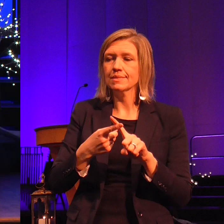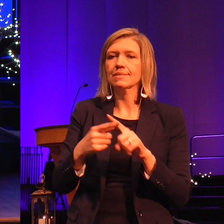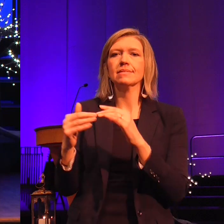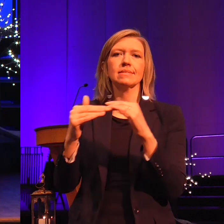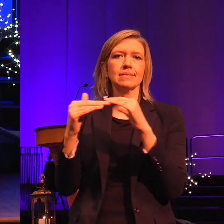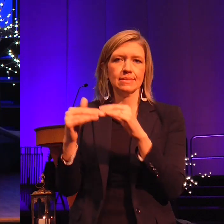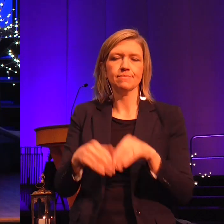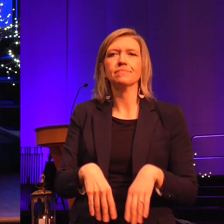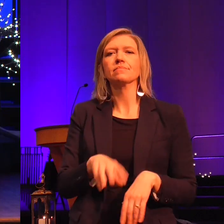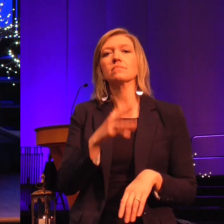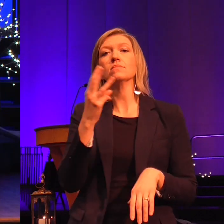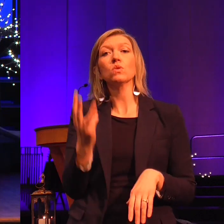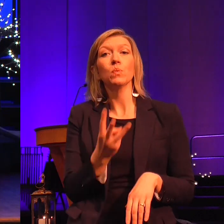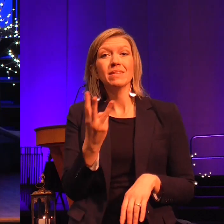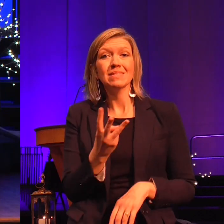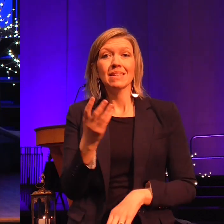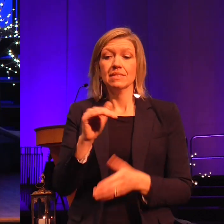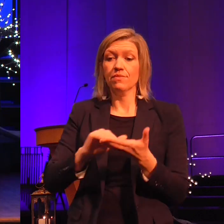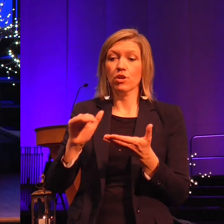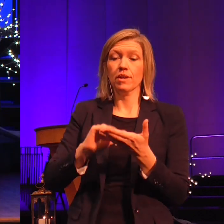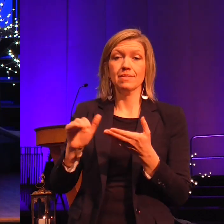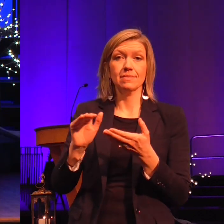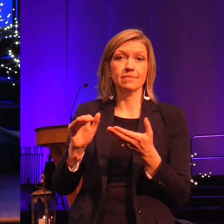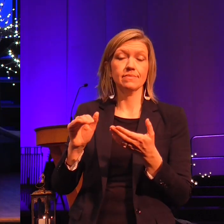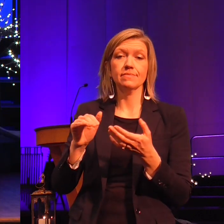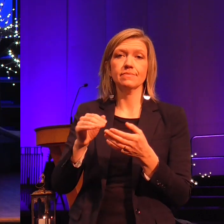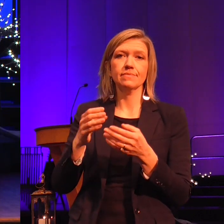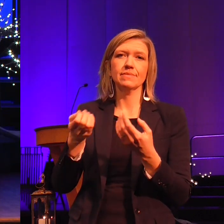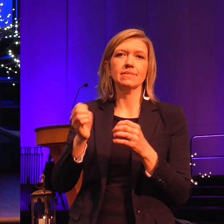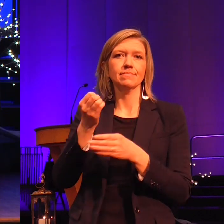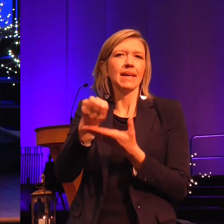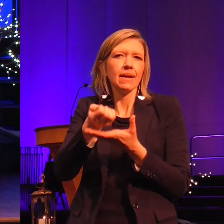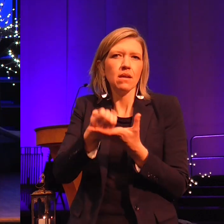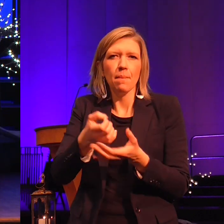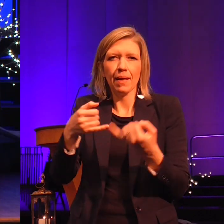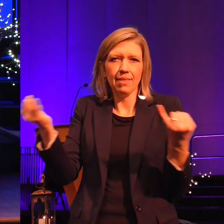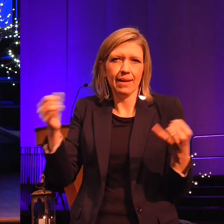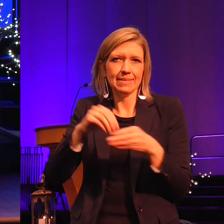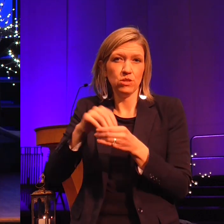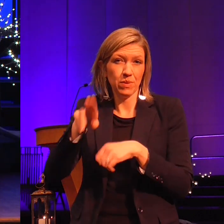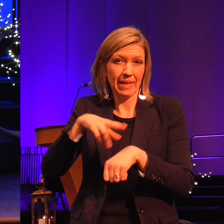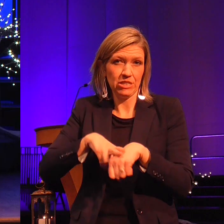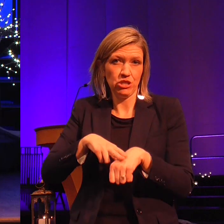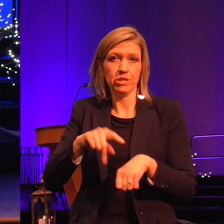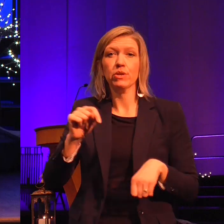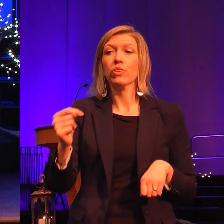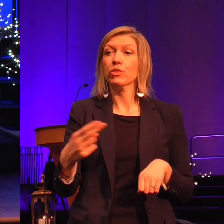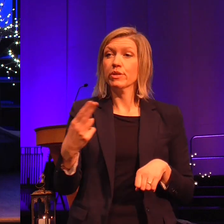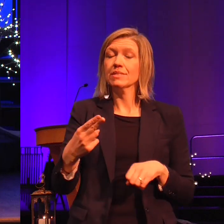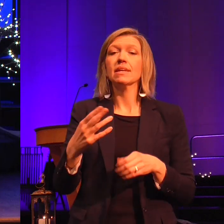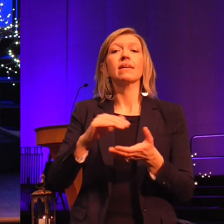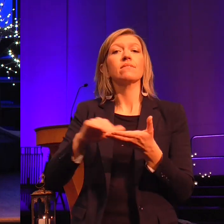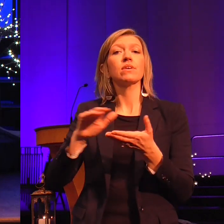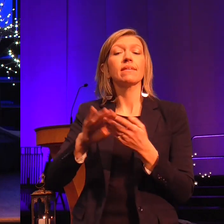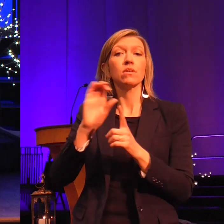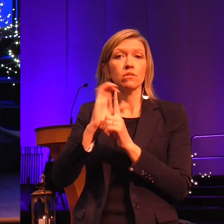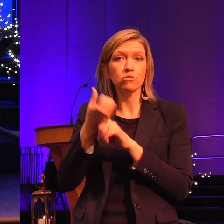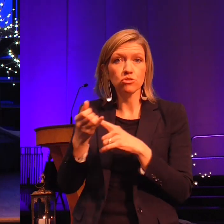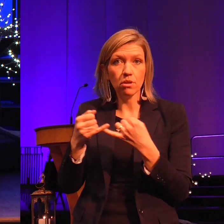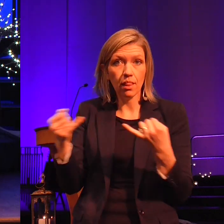Wednesdays, forgive across economic lines within your own nation. Thursday, forgive across cultural lines within your own